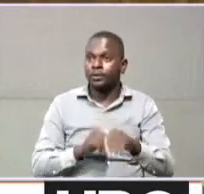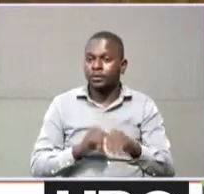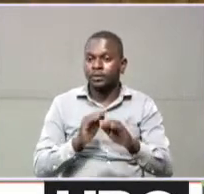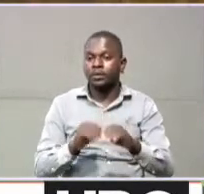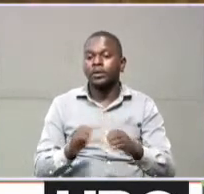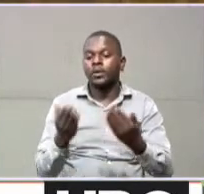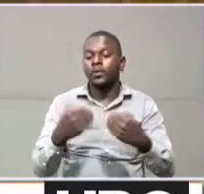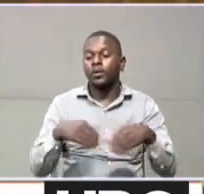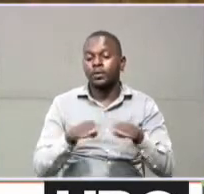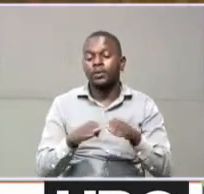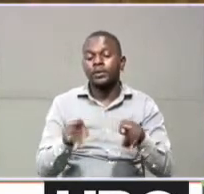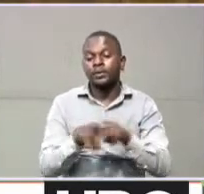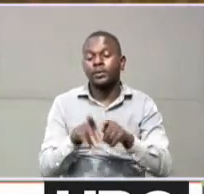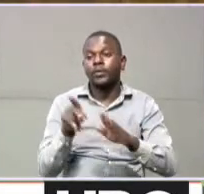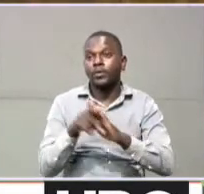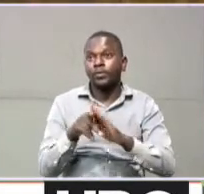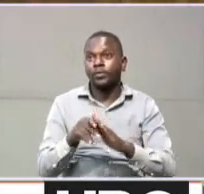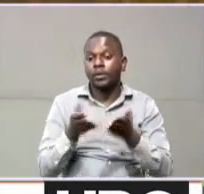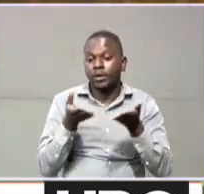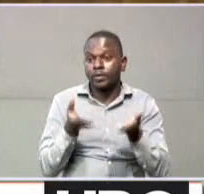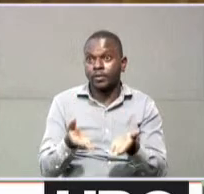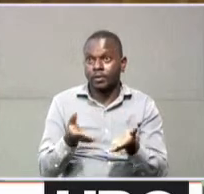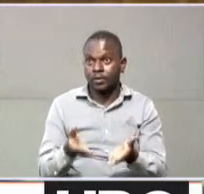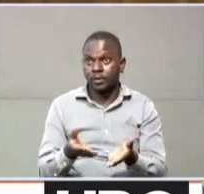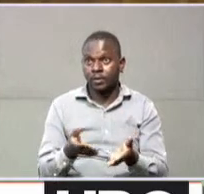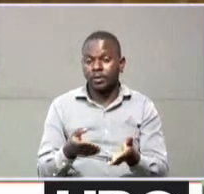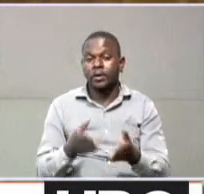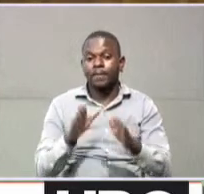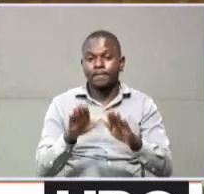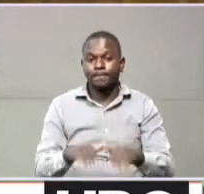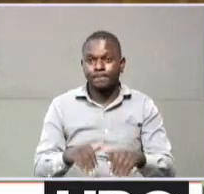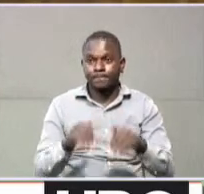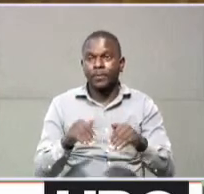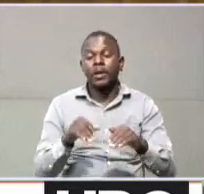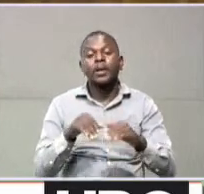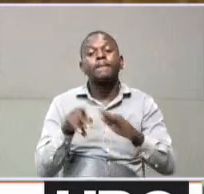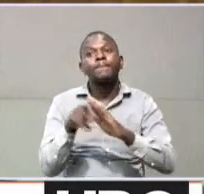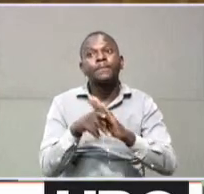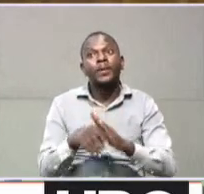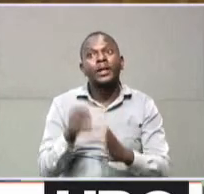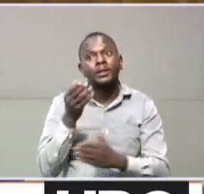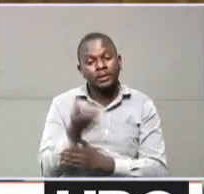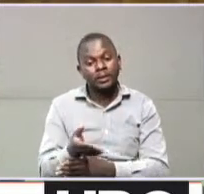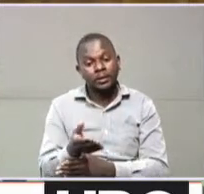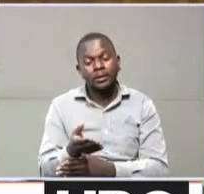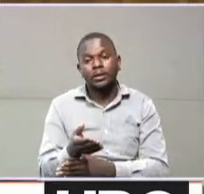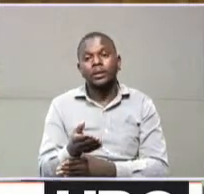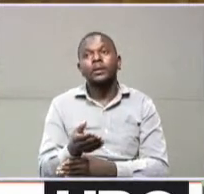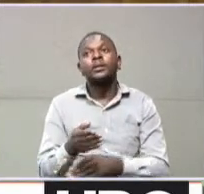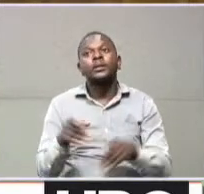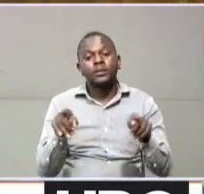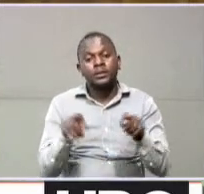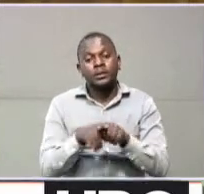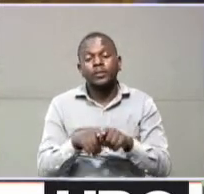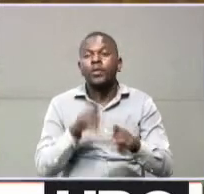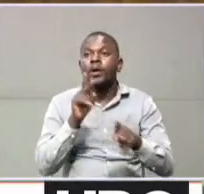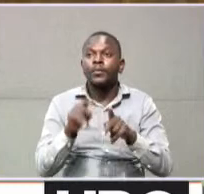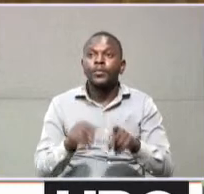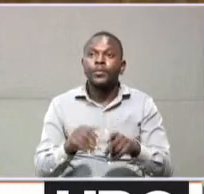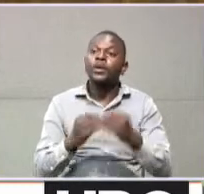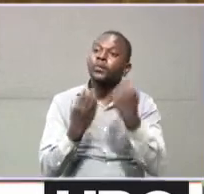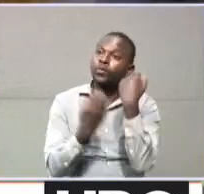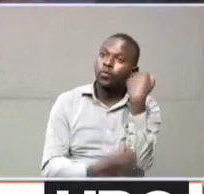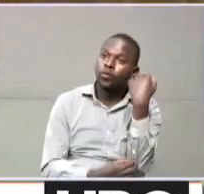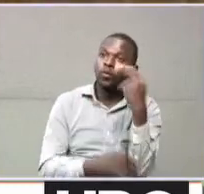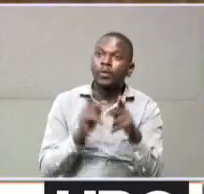you want to agree that even the parish where we are standing here where the parliament is there is a parish and there are there are also poor people around